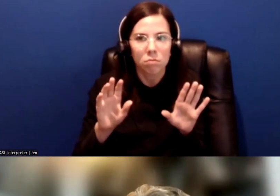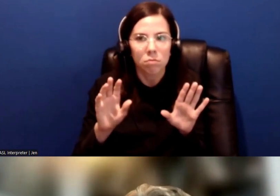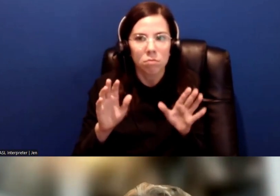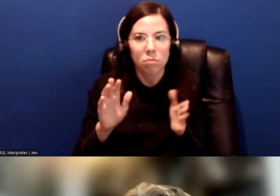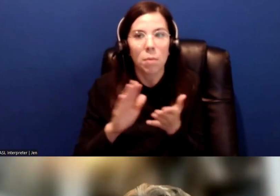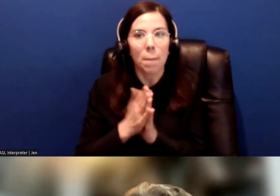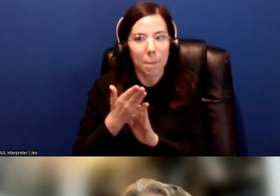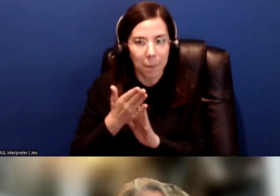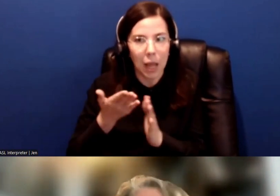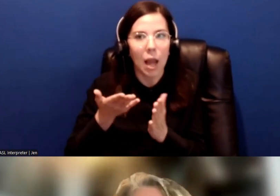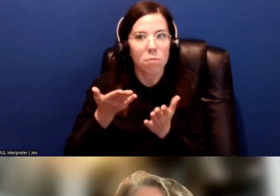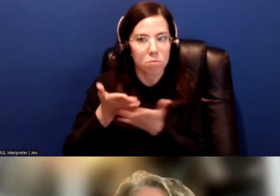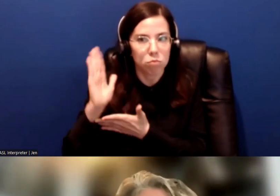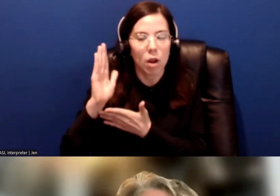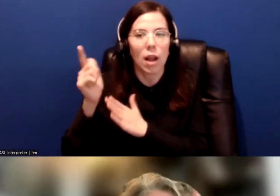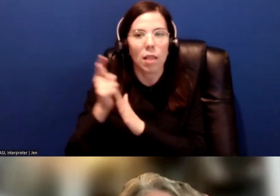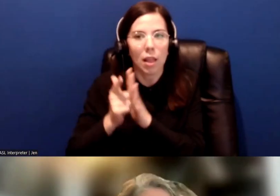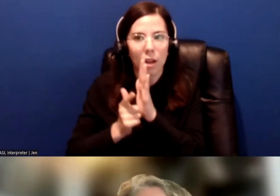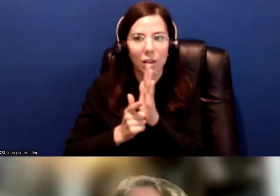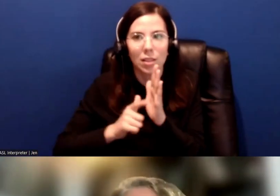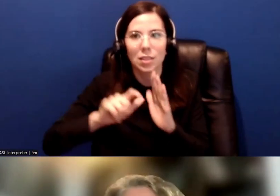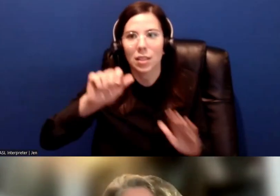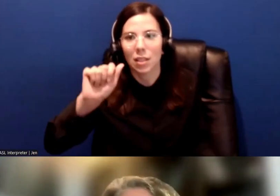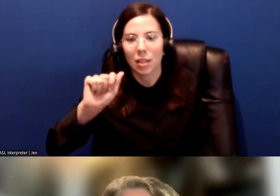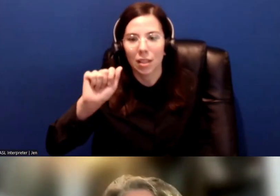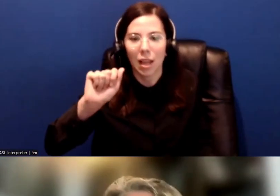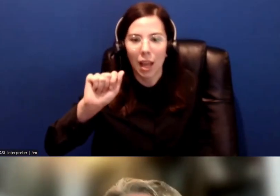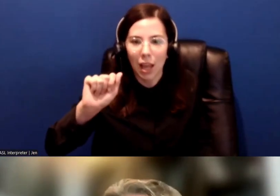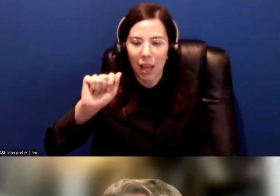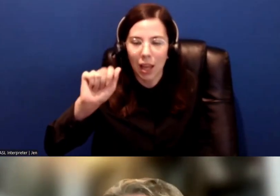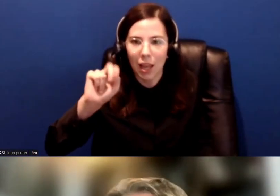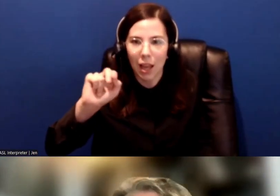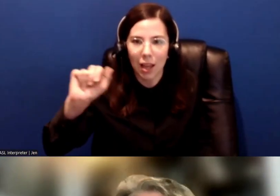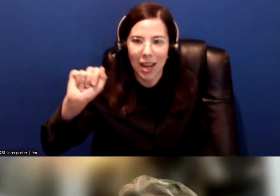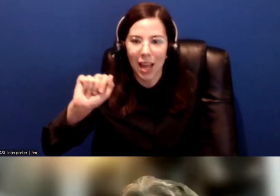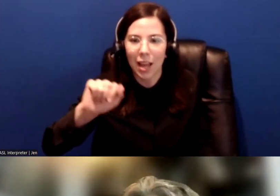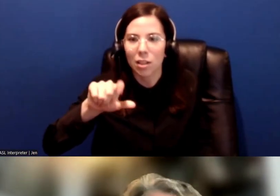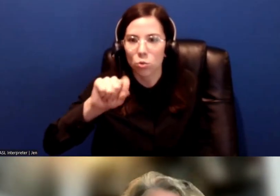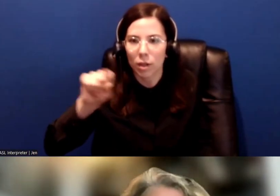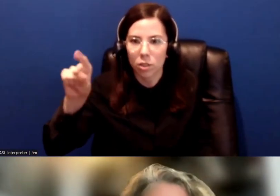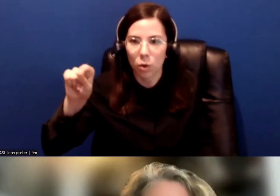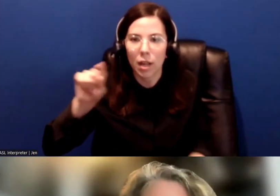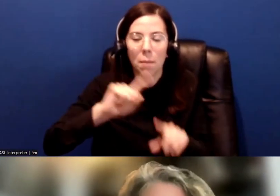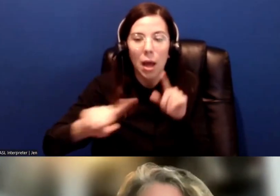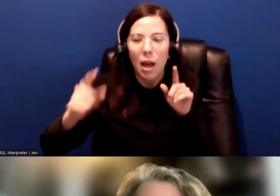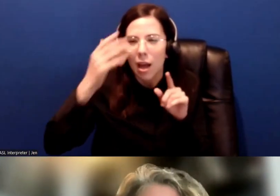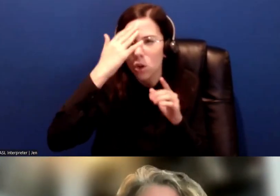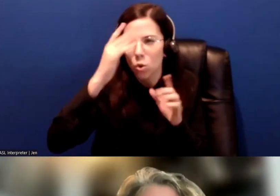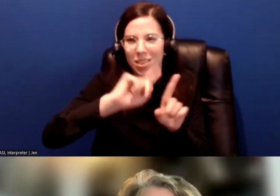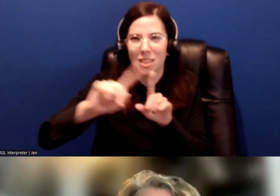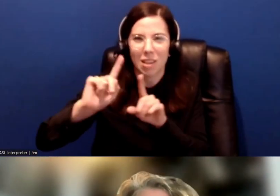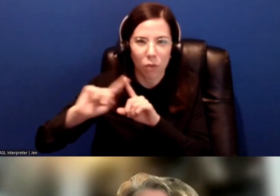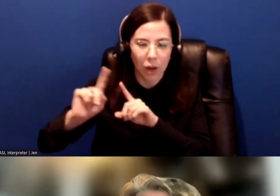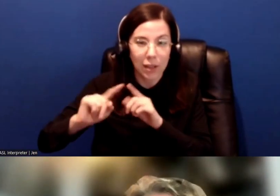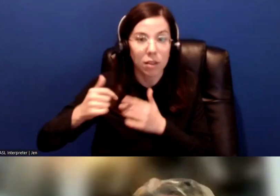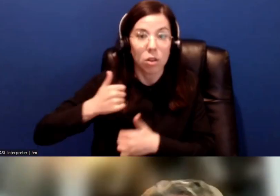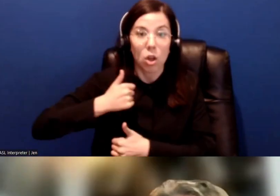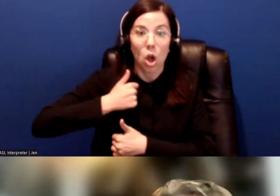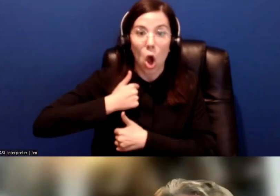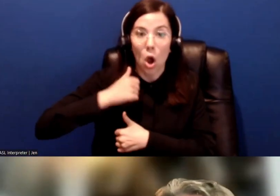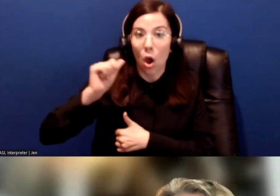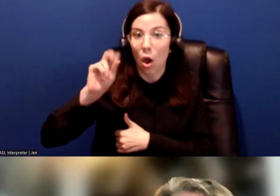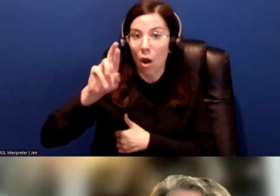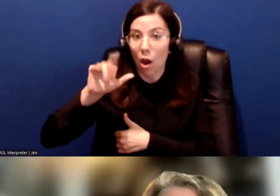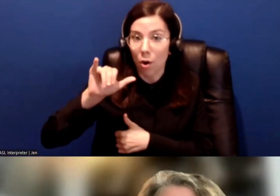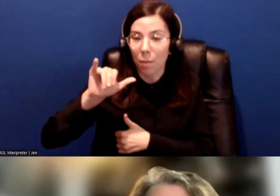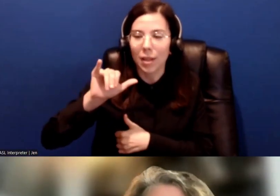entitled to legal representation in NDA 2020, but each service treats it differently. Like I know the Army has the representation. It doesn't go